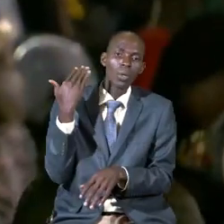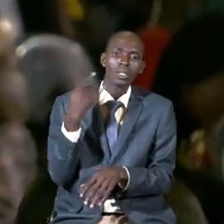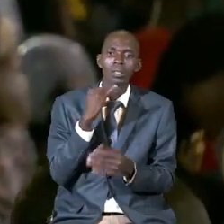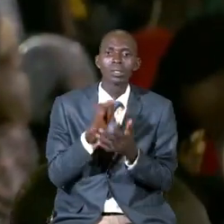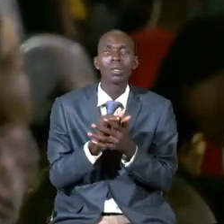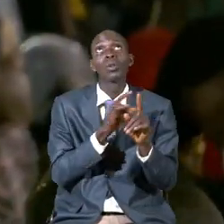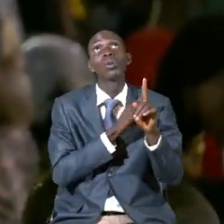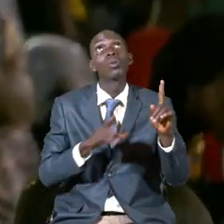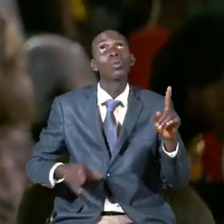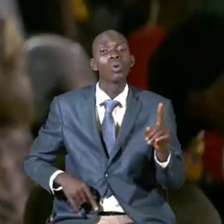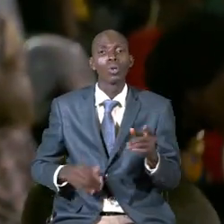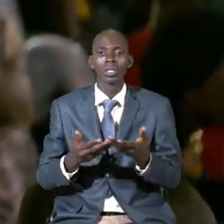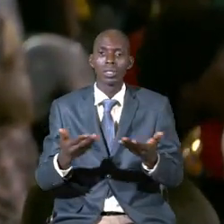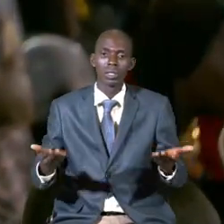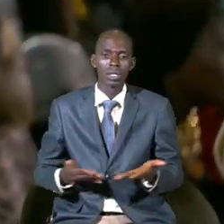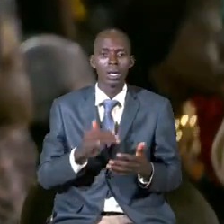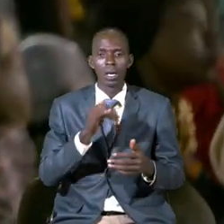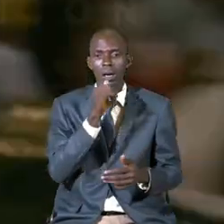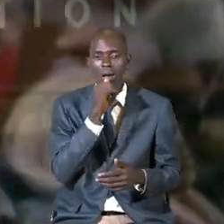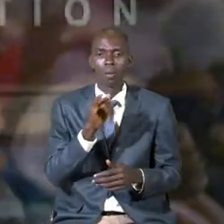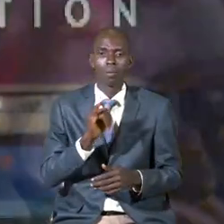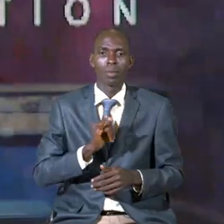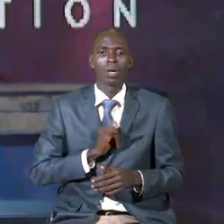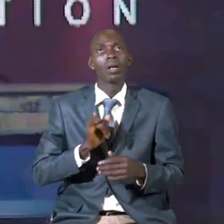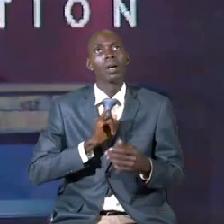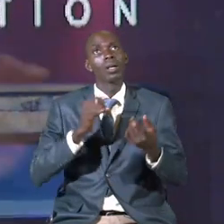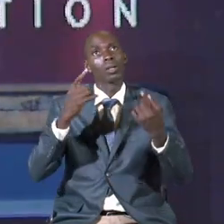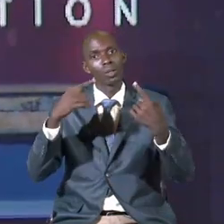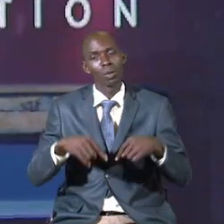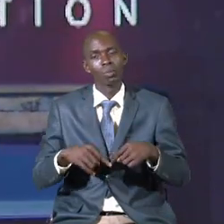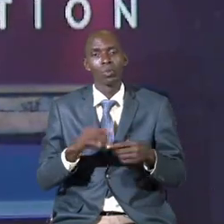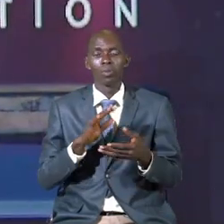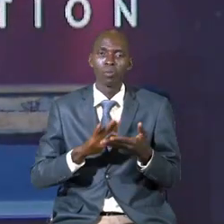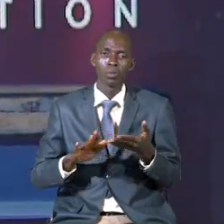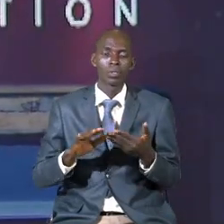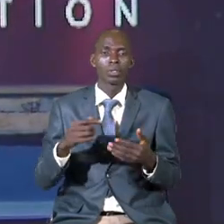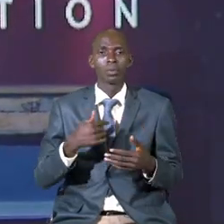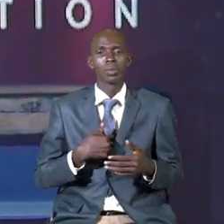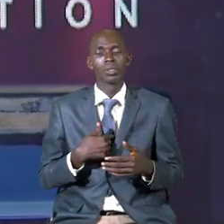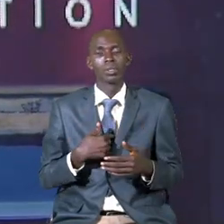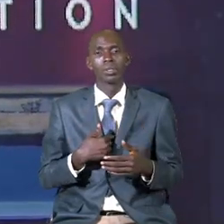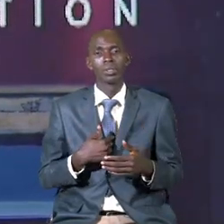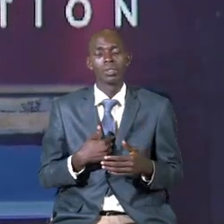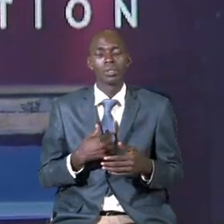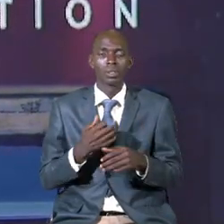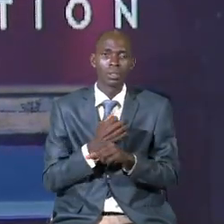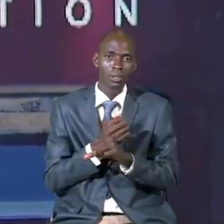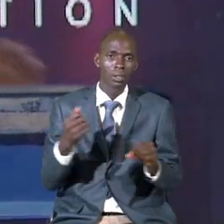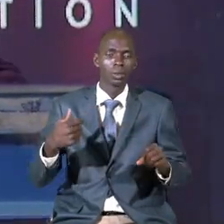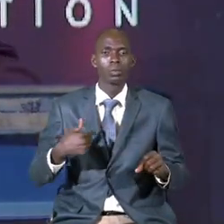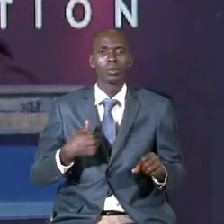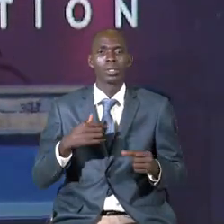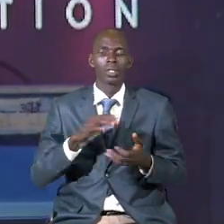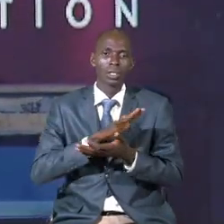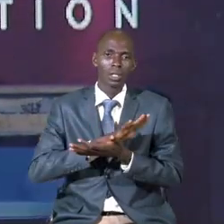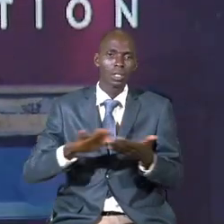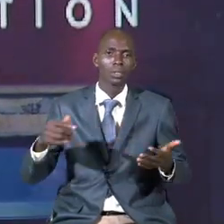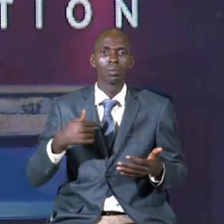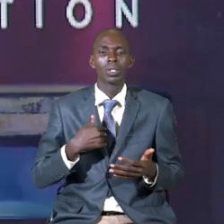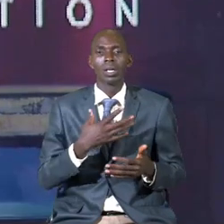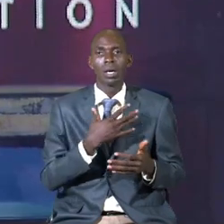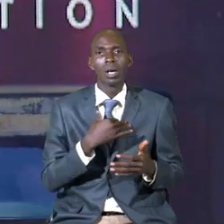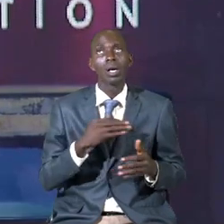i i can't receive me forgive me touch me and implant your truth